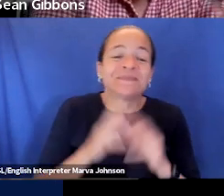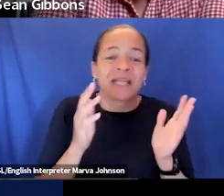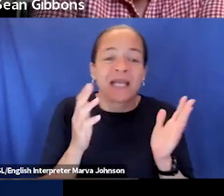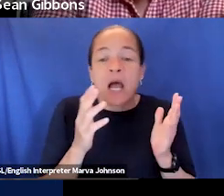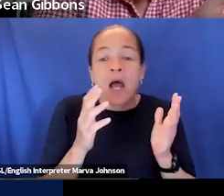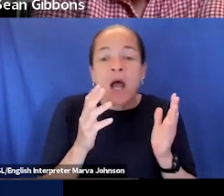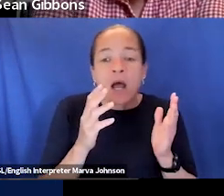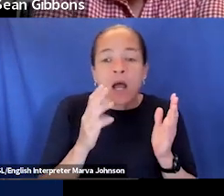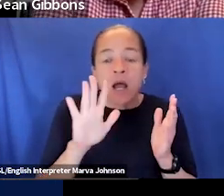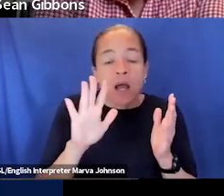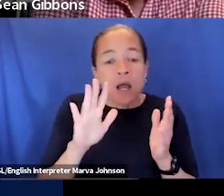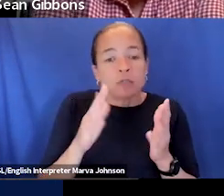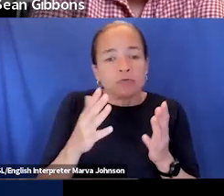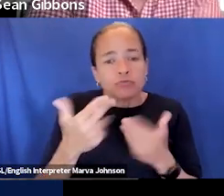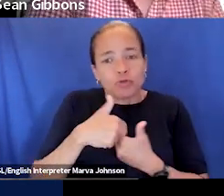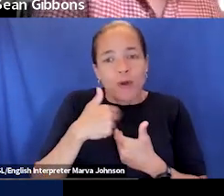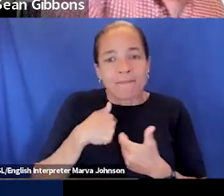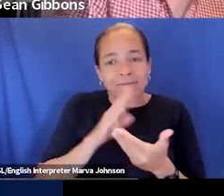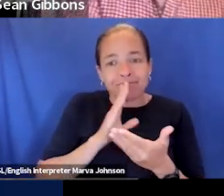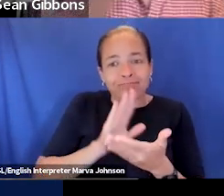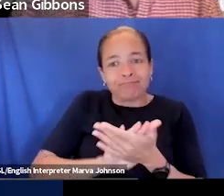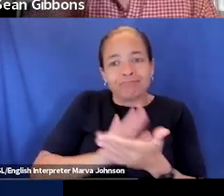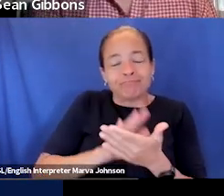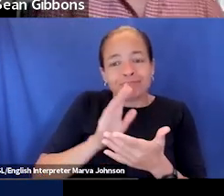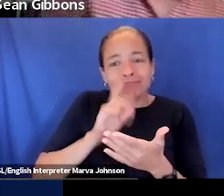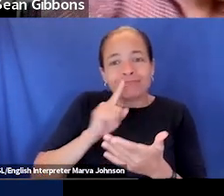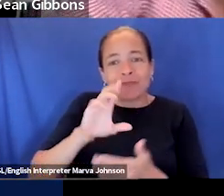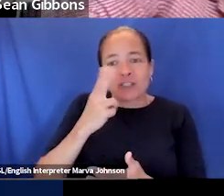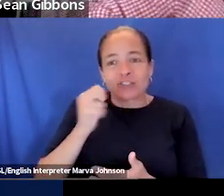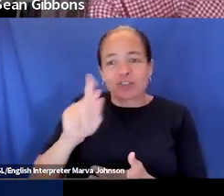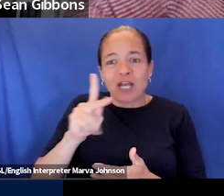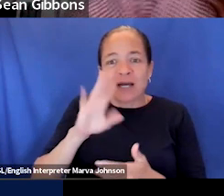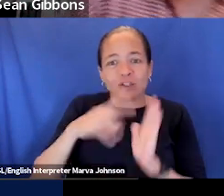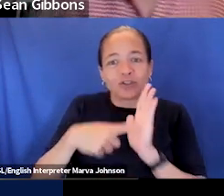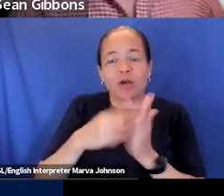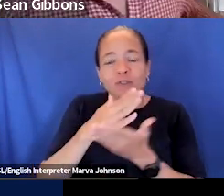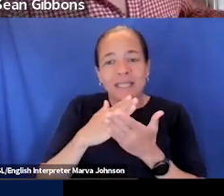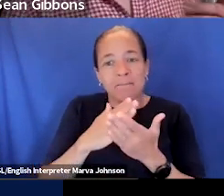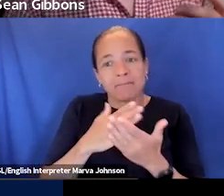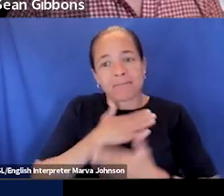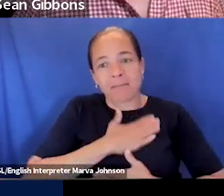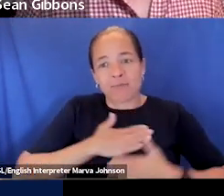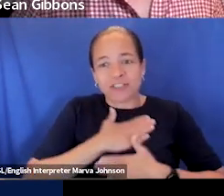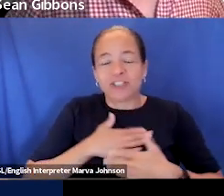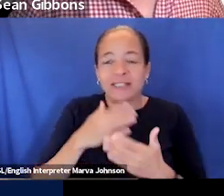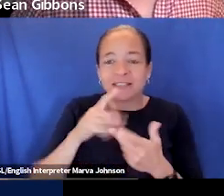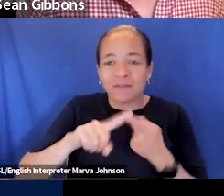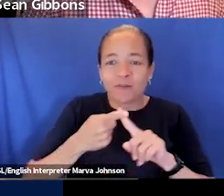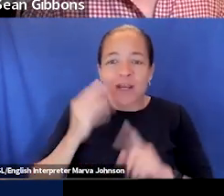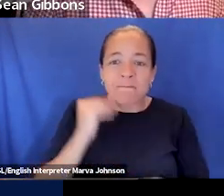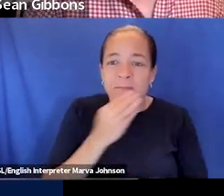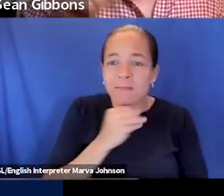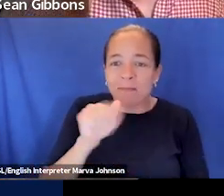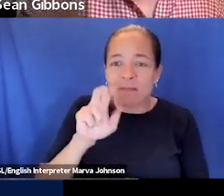to him, maybe y'all can join me in just offering up a round of applause or appreciation. Sorry, I just dropped my glasses here. To our friend Marva. Marva is offering